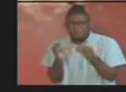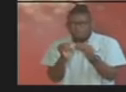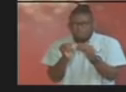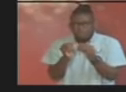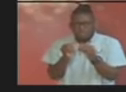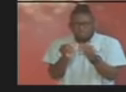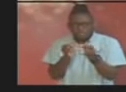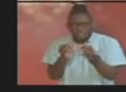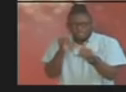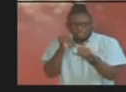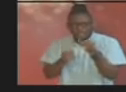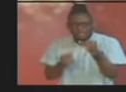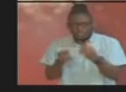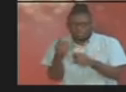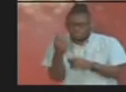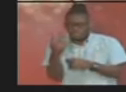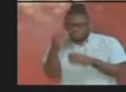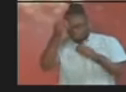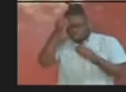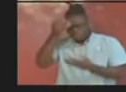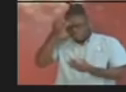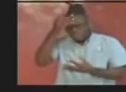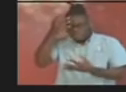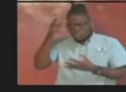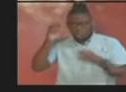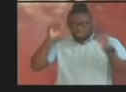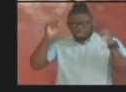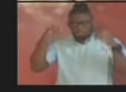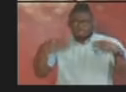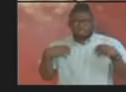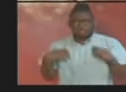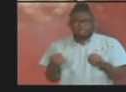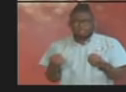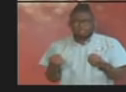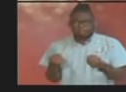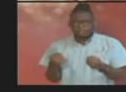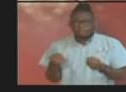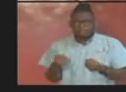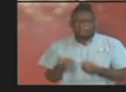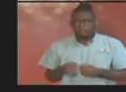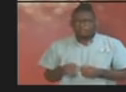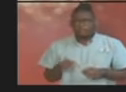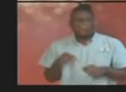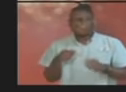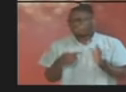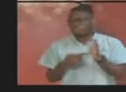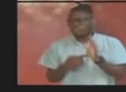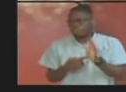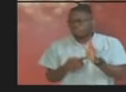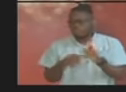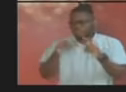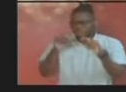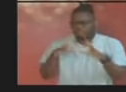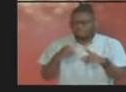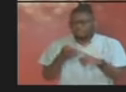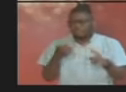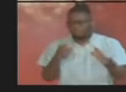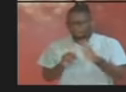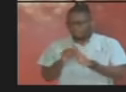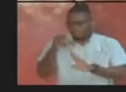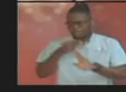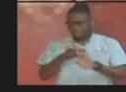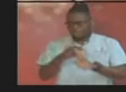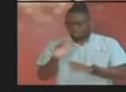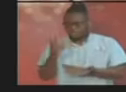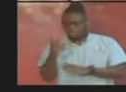from the Ministry of Health, it dealt with samples that was done from between March 5th and 8th, and I think that would